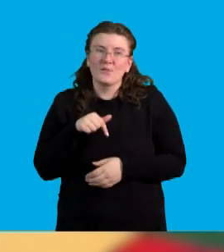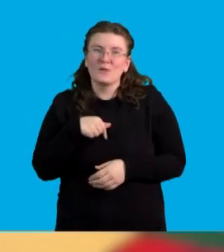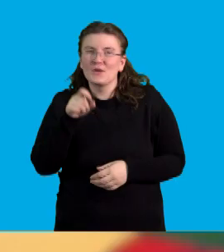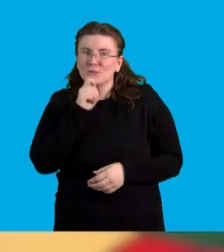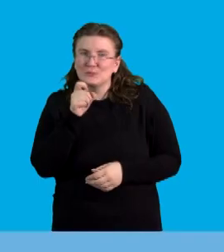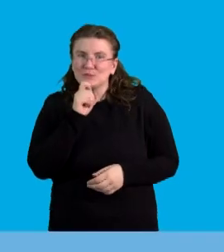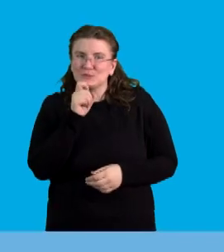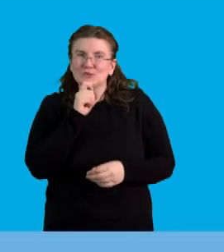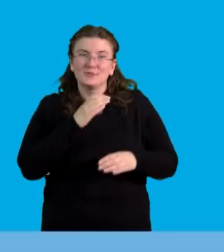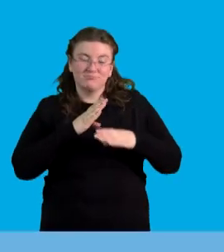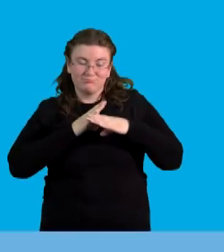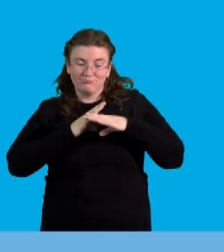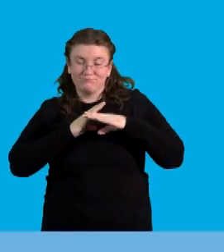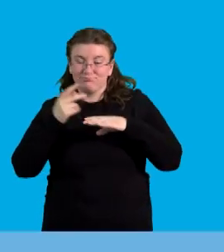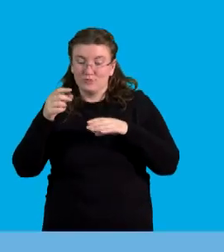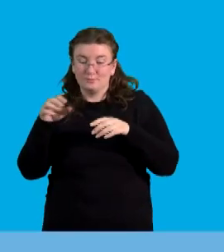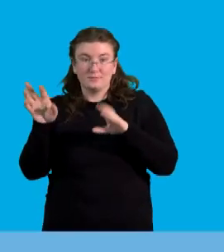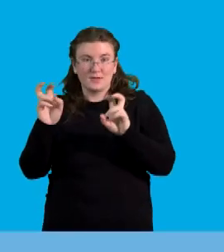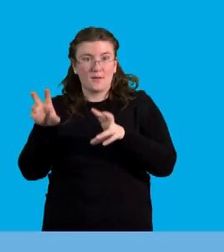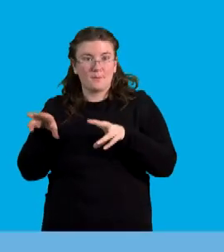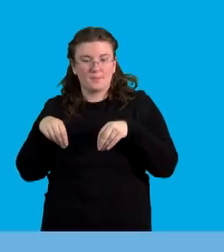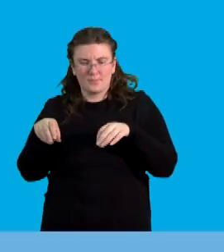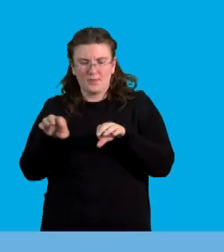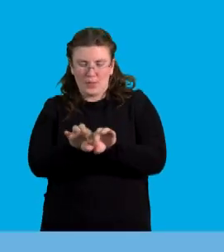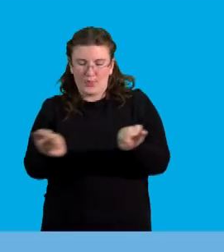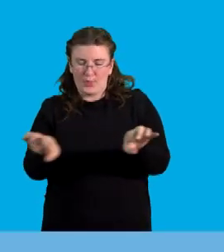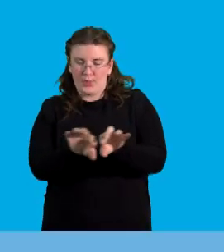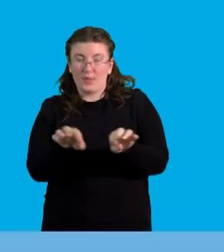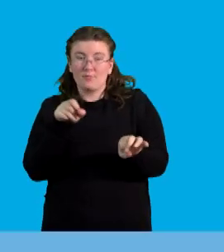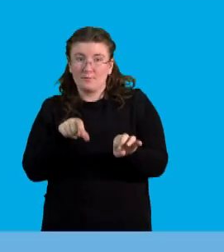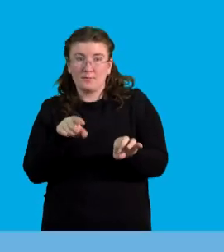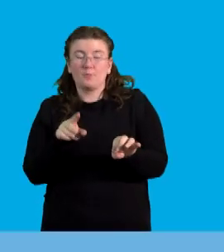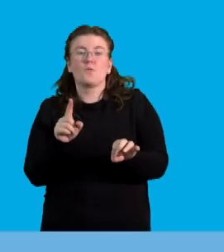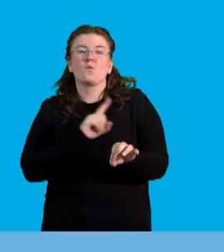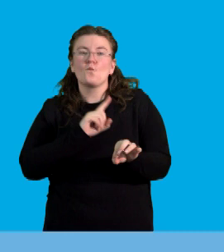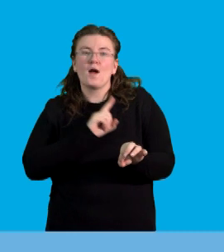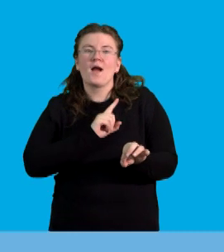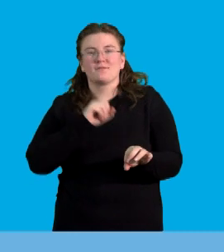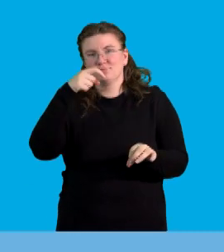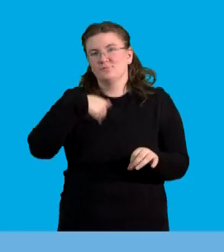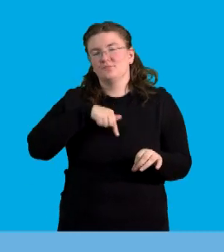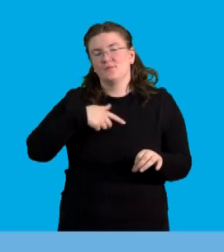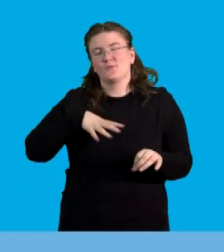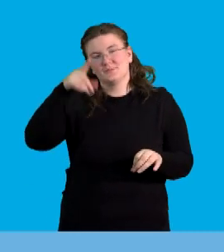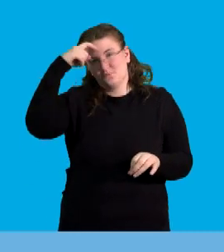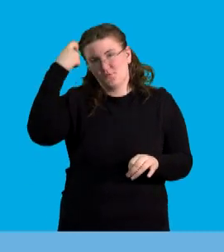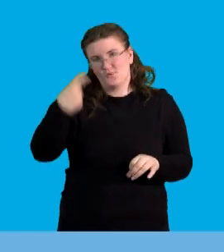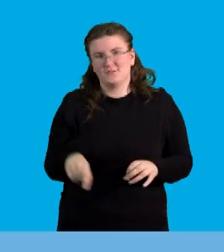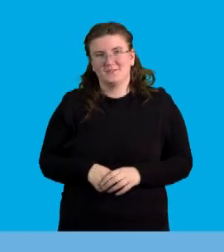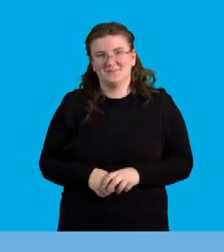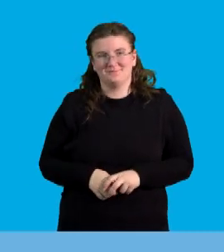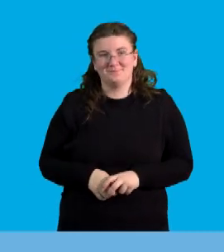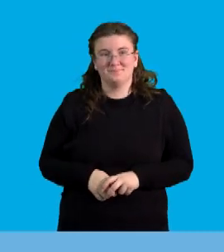resistance because our main idea is we want to generate the heat. Now, what is then the disadvantage